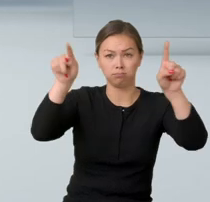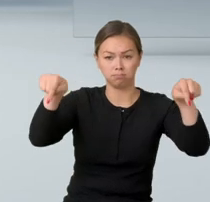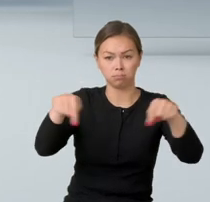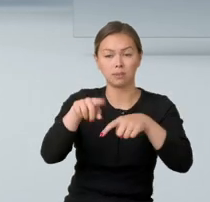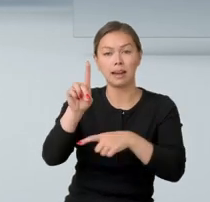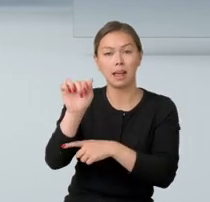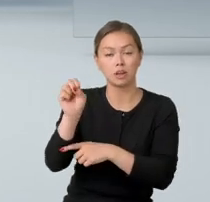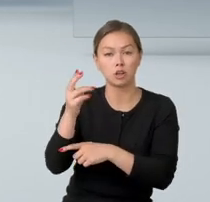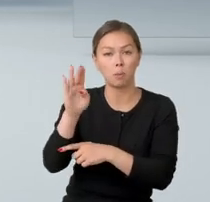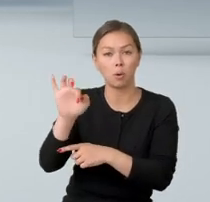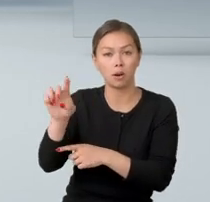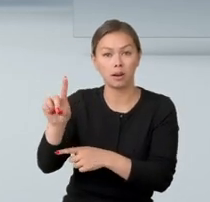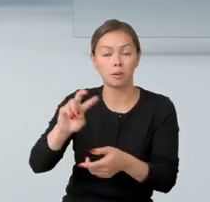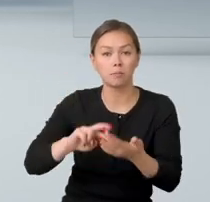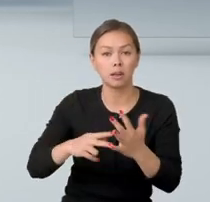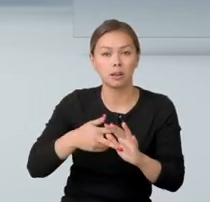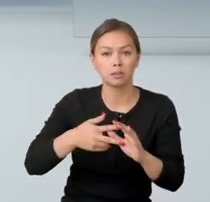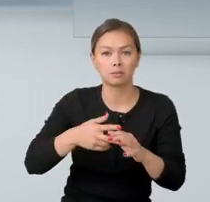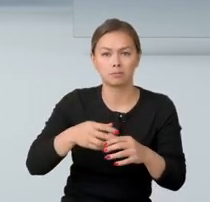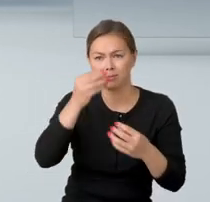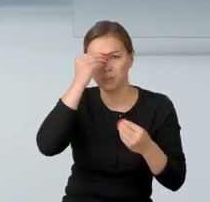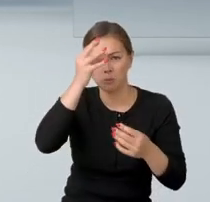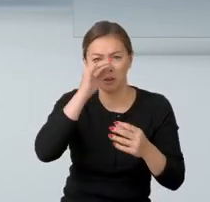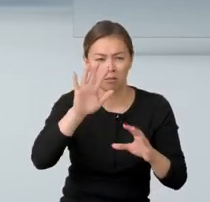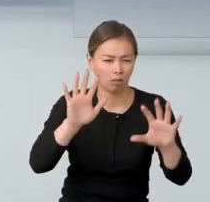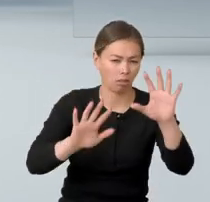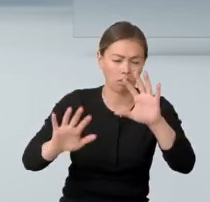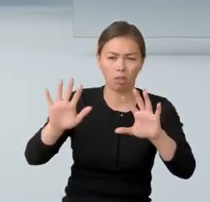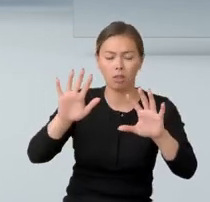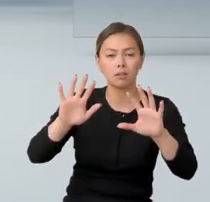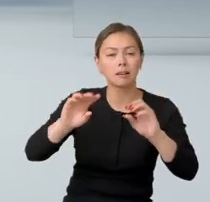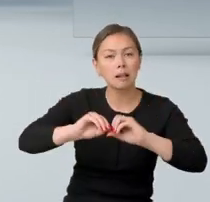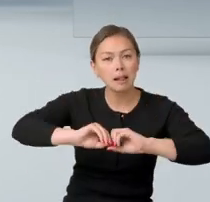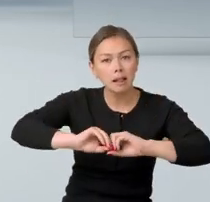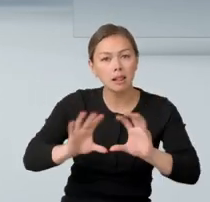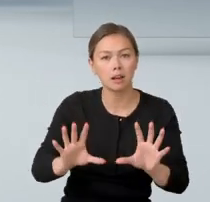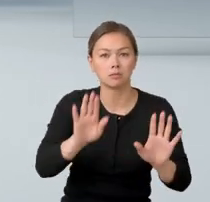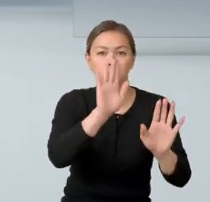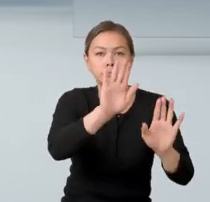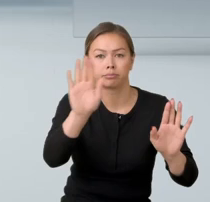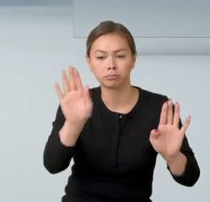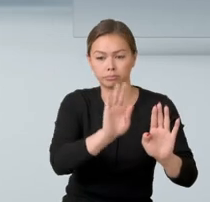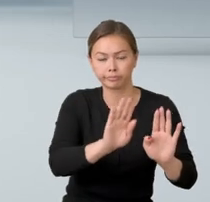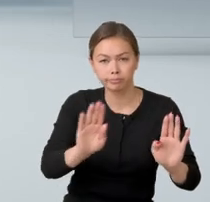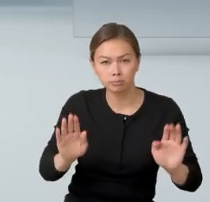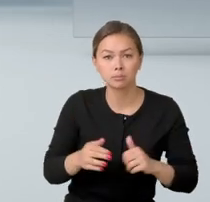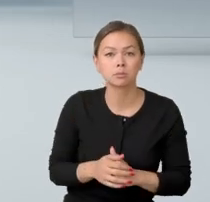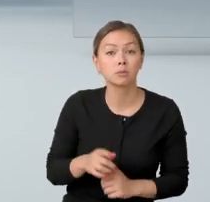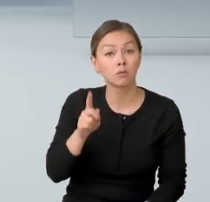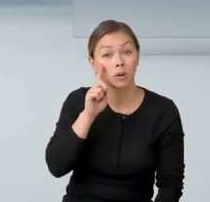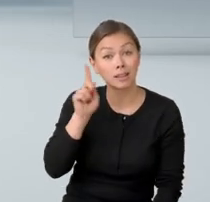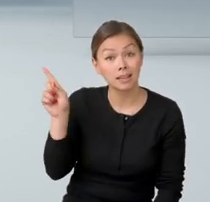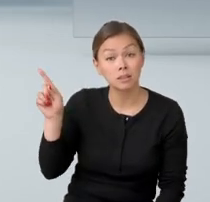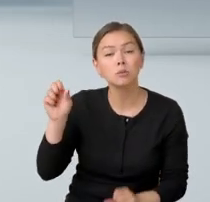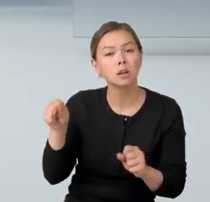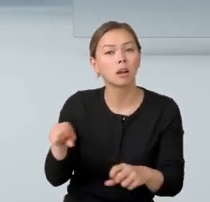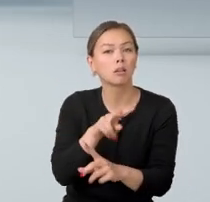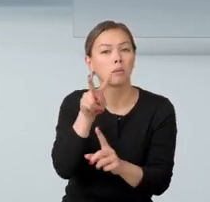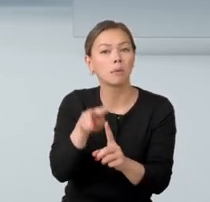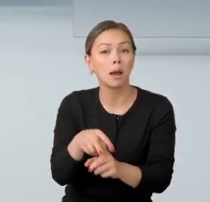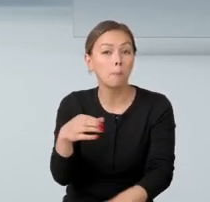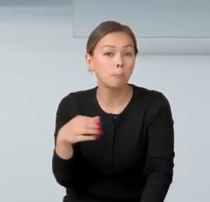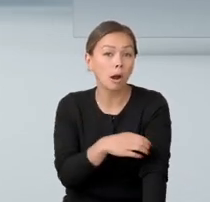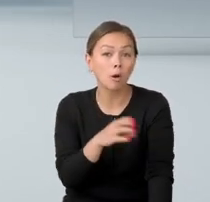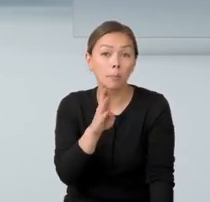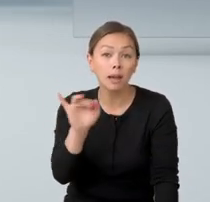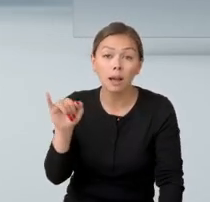the managers can realize and make sense of all the data that they are getting because of that so for the management dashboards